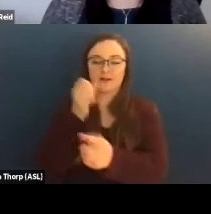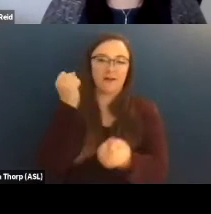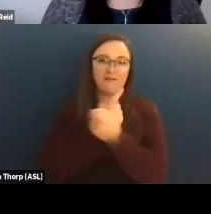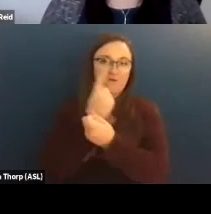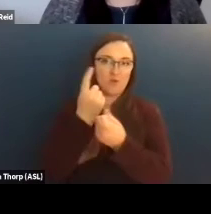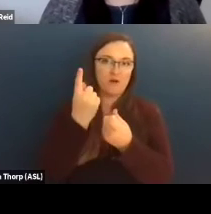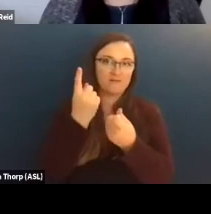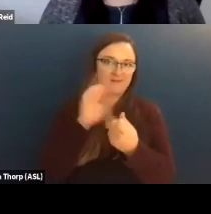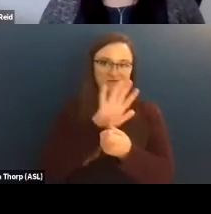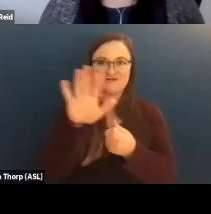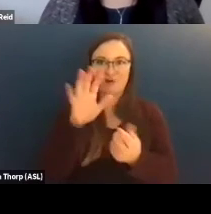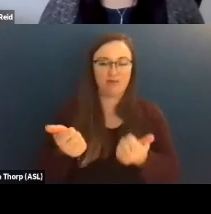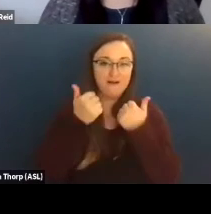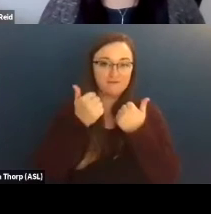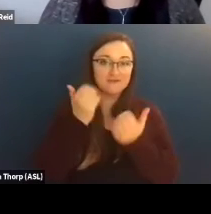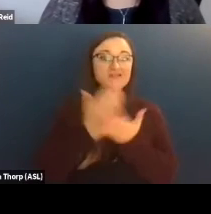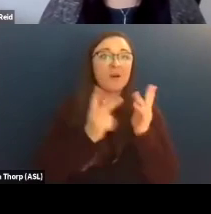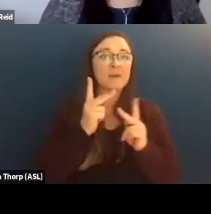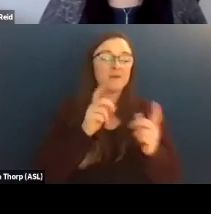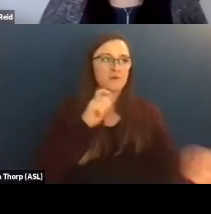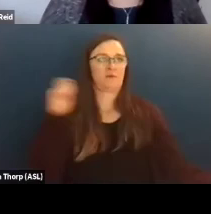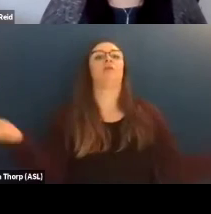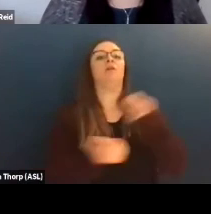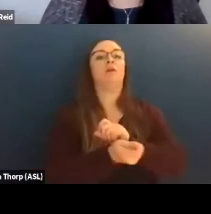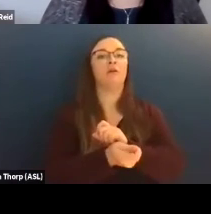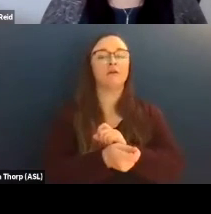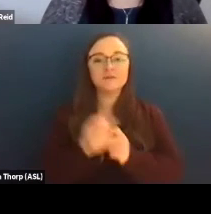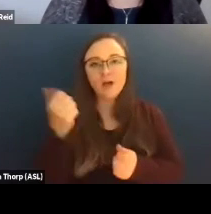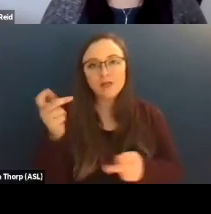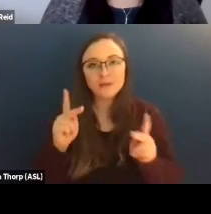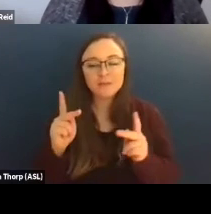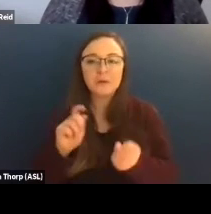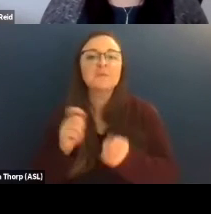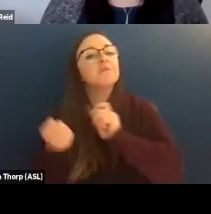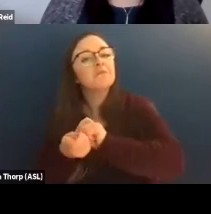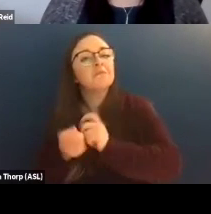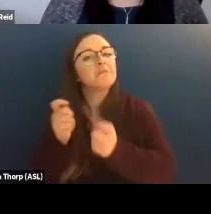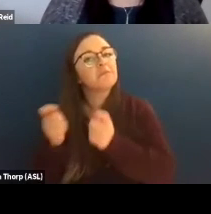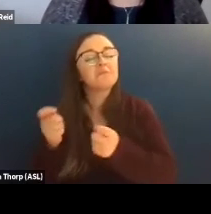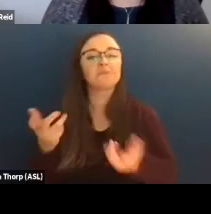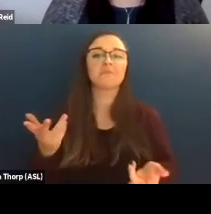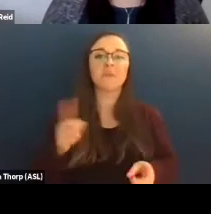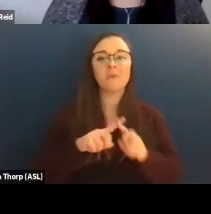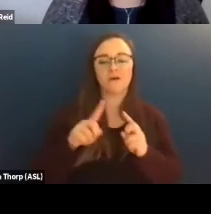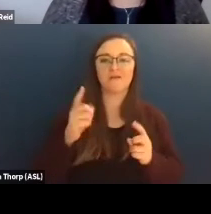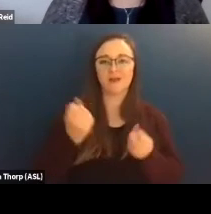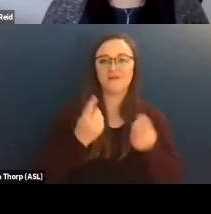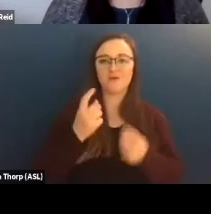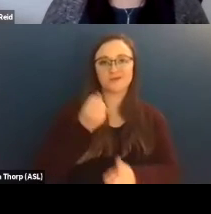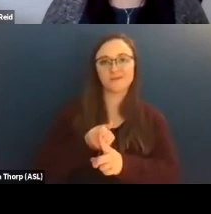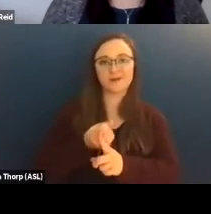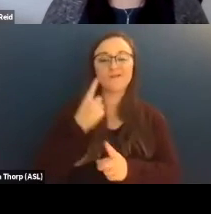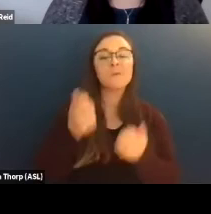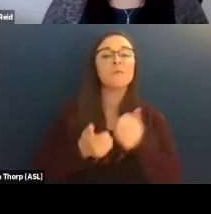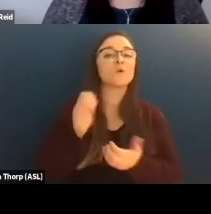people's lives more drastically than others, and all in different ways. Really, for most schools, you need to reach out to